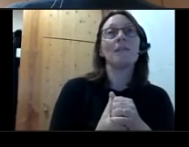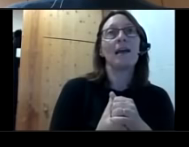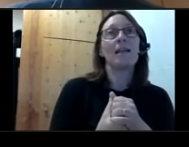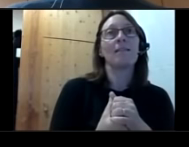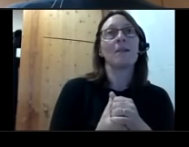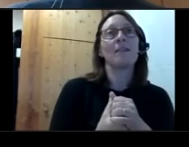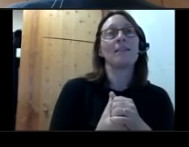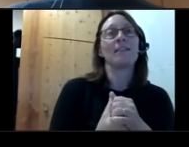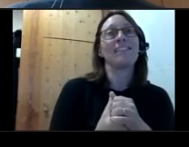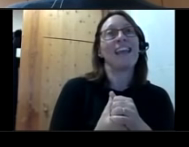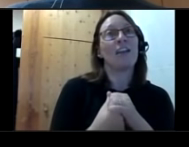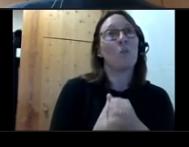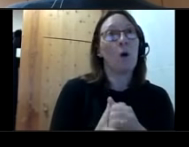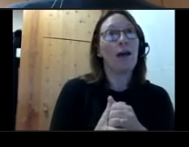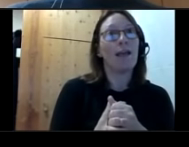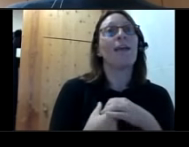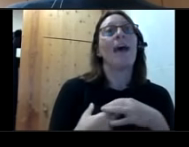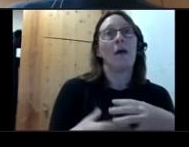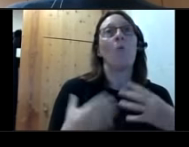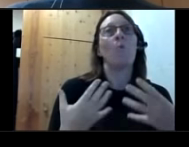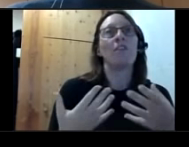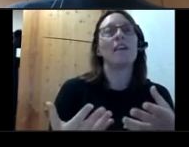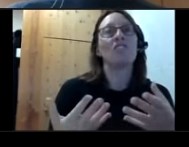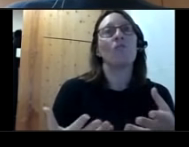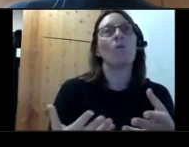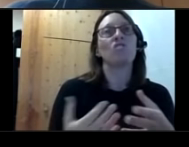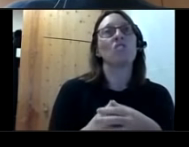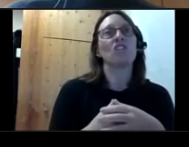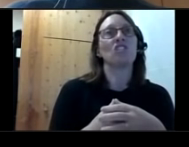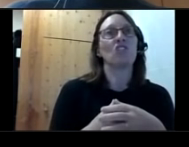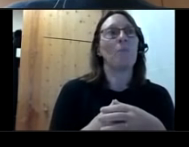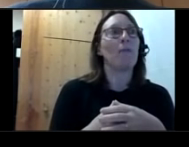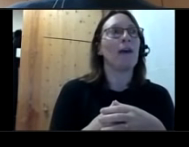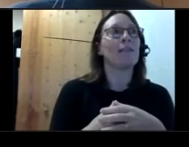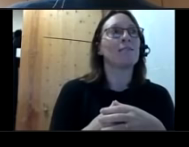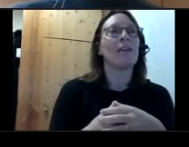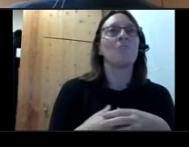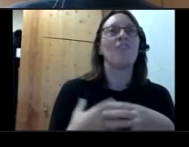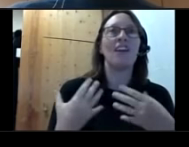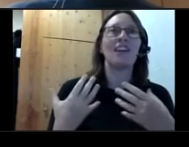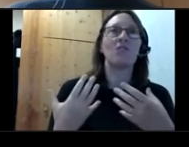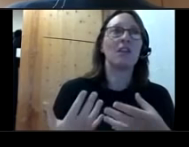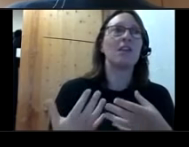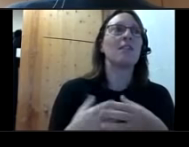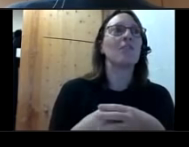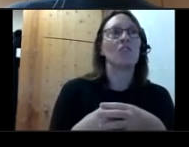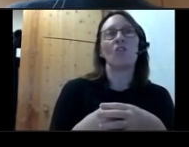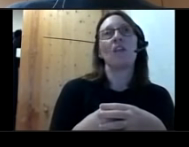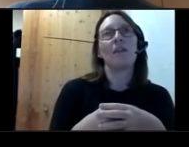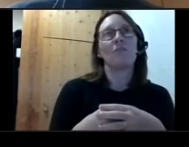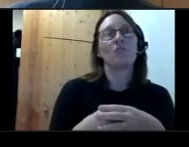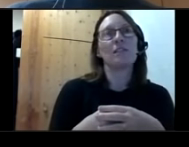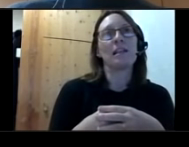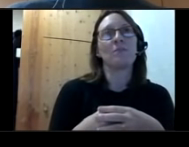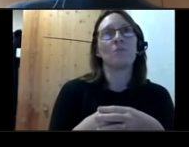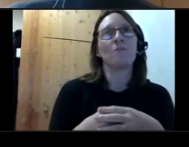not meet accessibility standards and why, with the intention of what you're going to do about that, providing alternatives to content